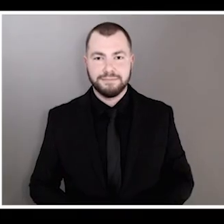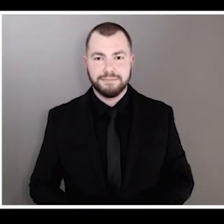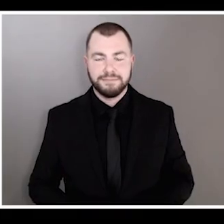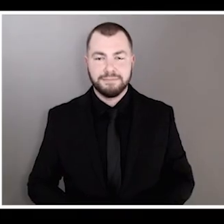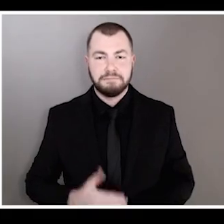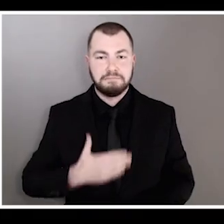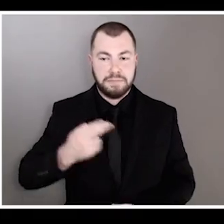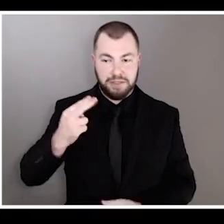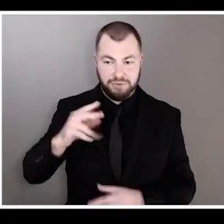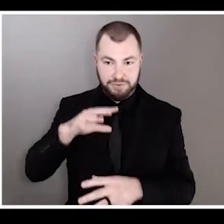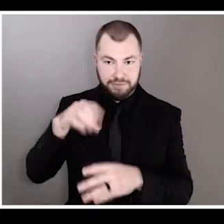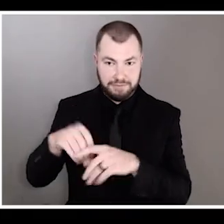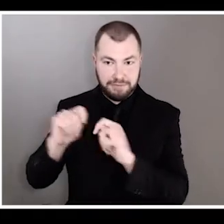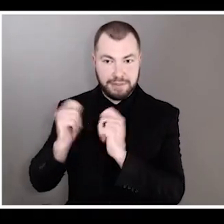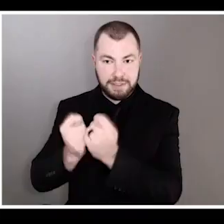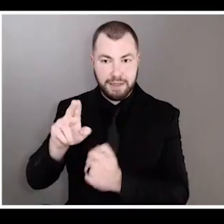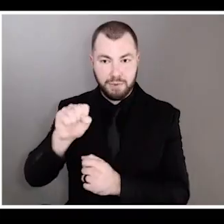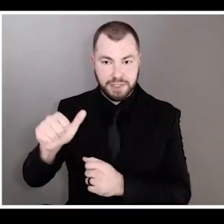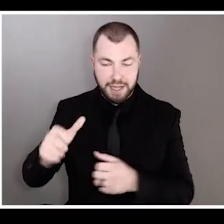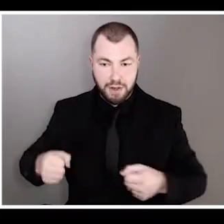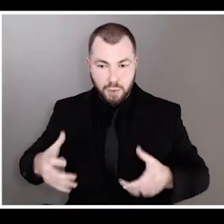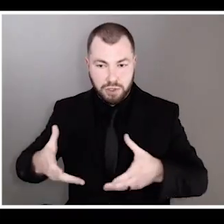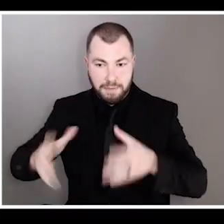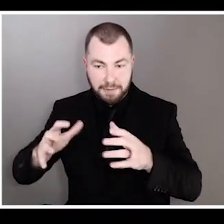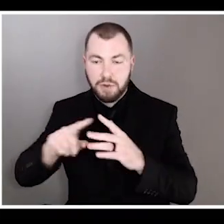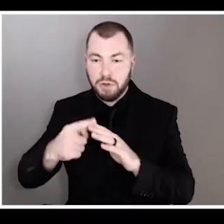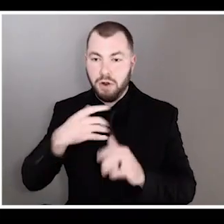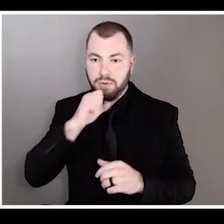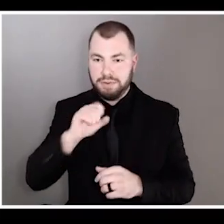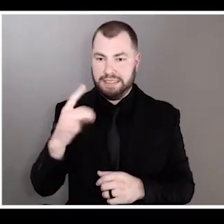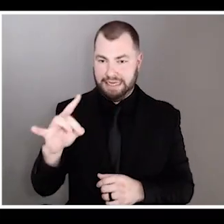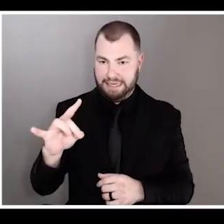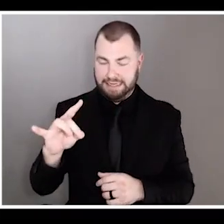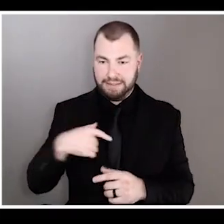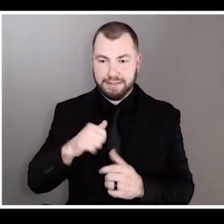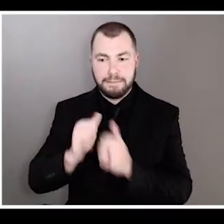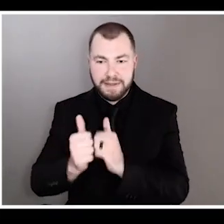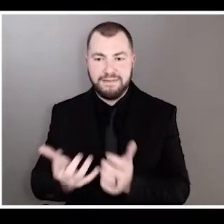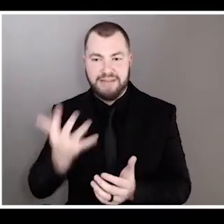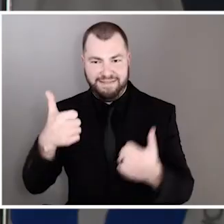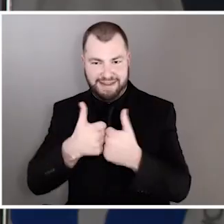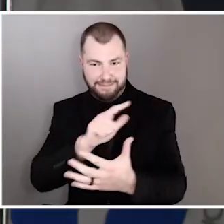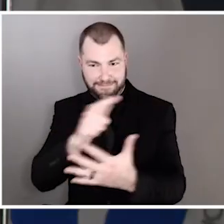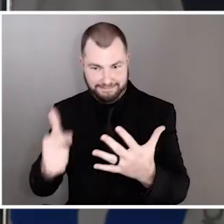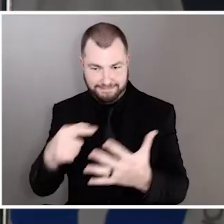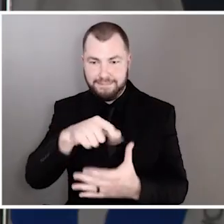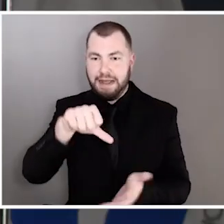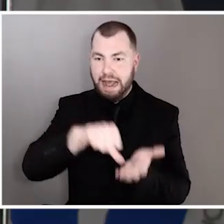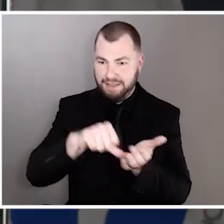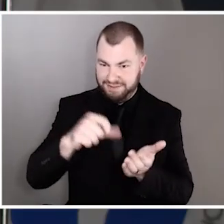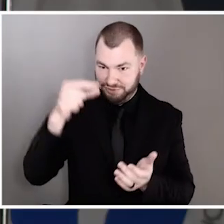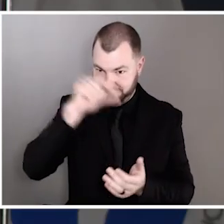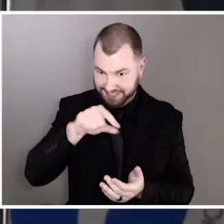My history with Team USA wheelchair basketball started when I was 18. I've competed 5 consecutive games: the Athens